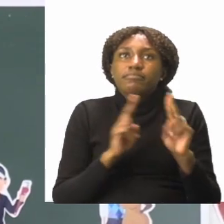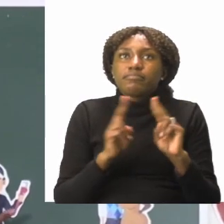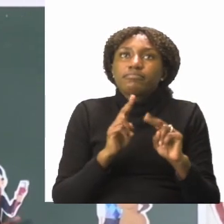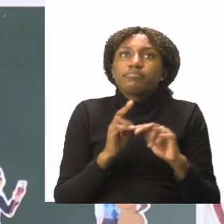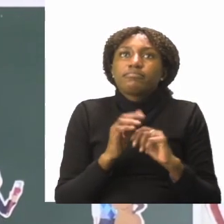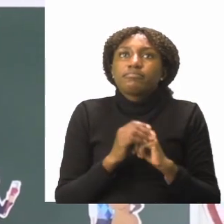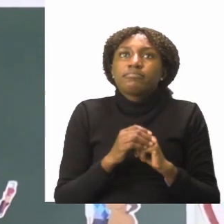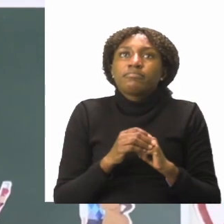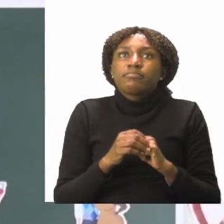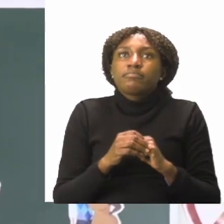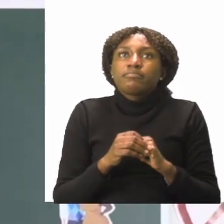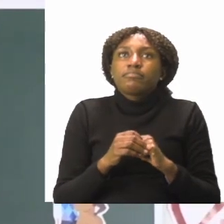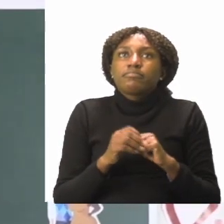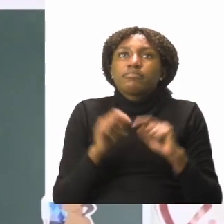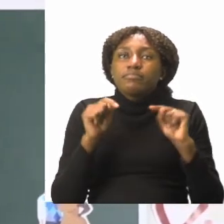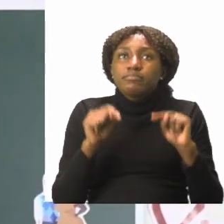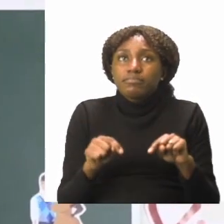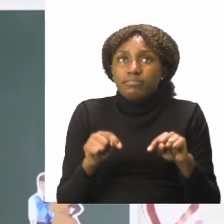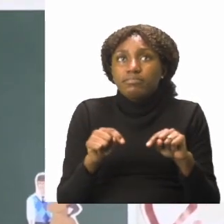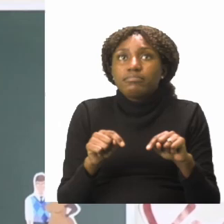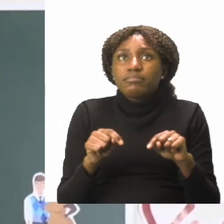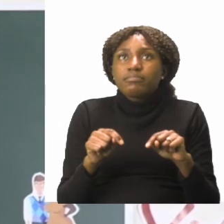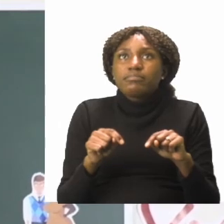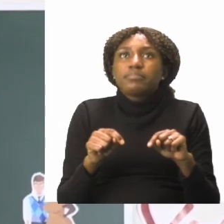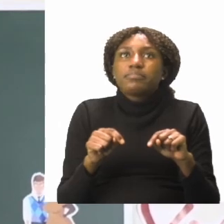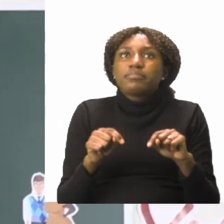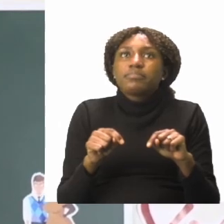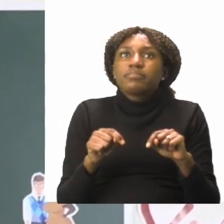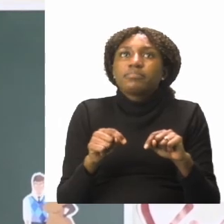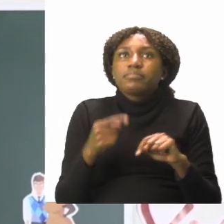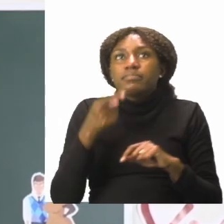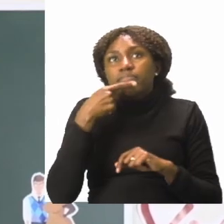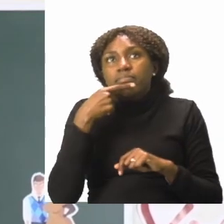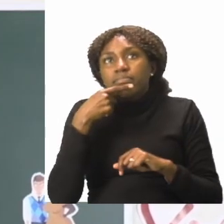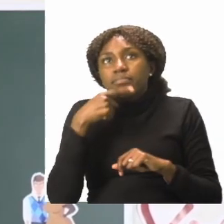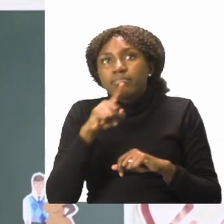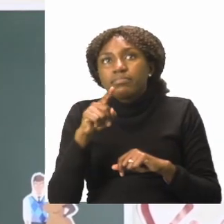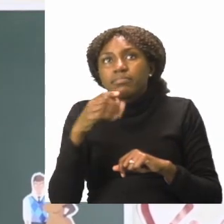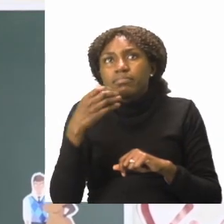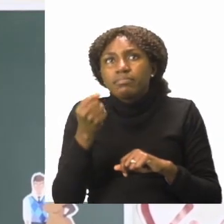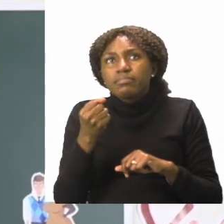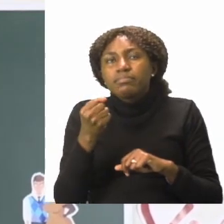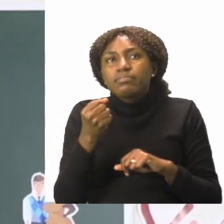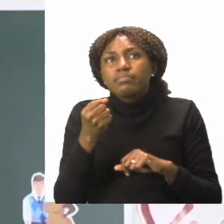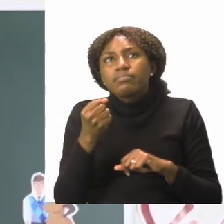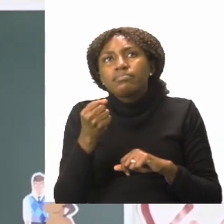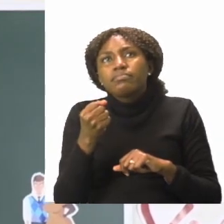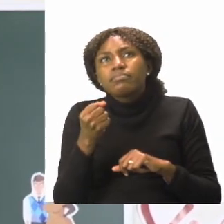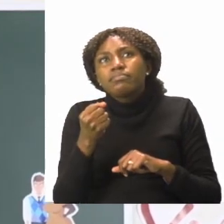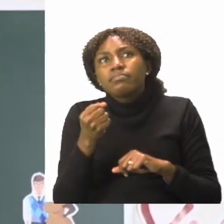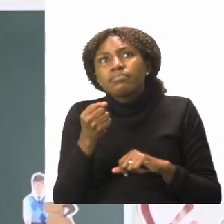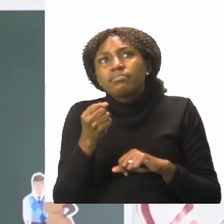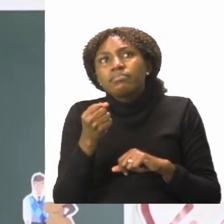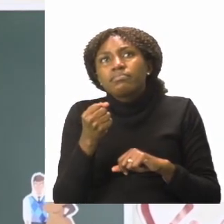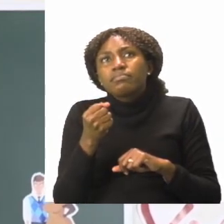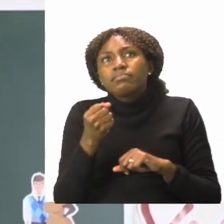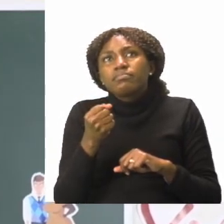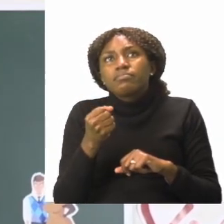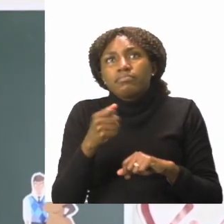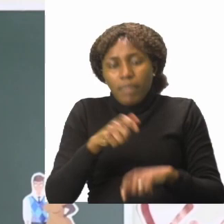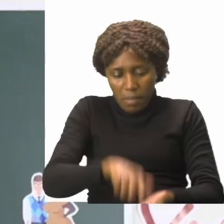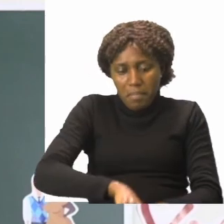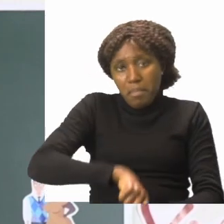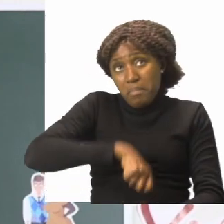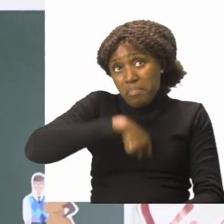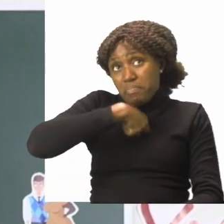we're moving on to the next one. Now this man here is holding a wrench and he has overalls